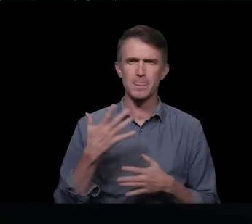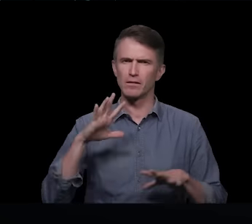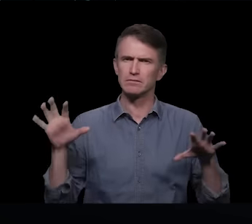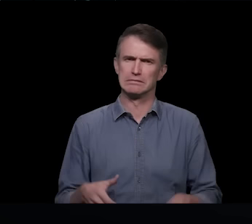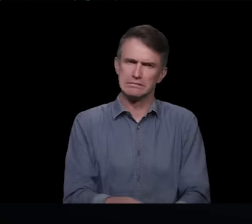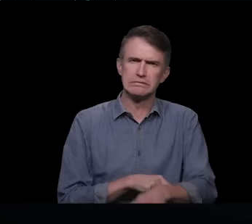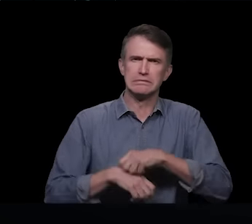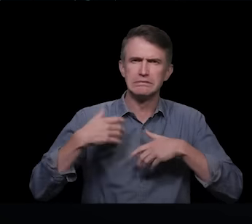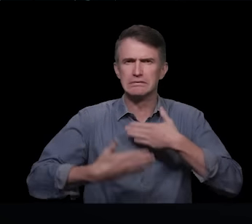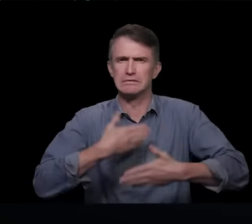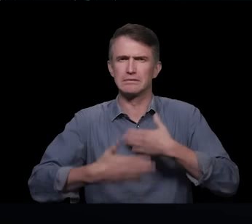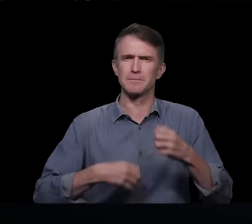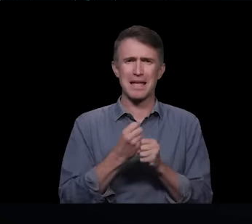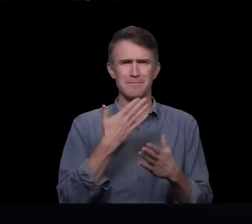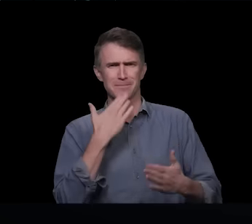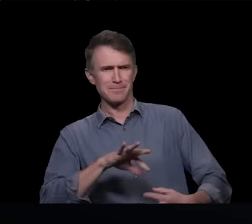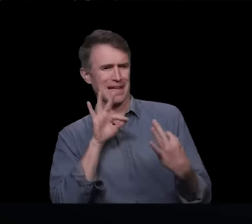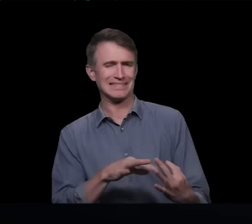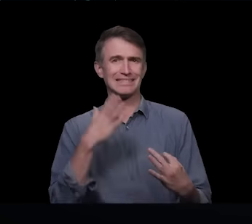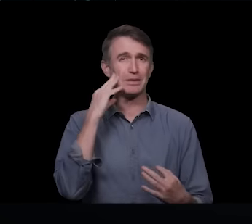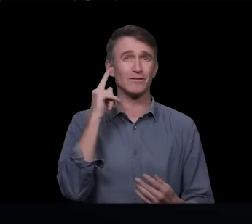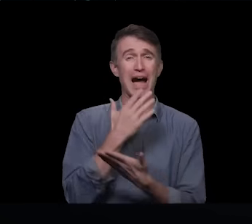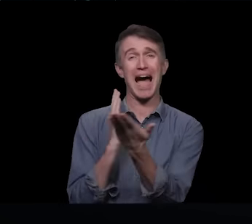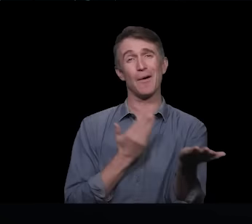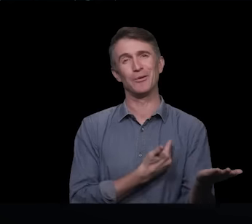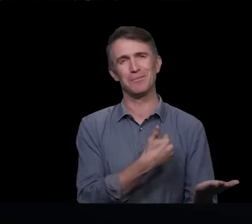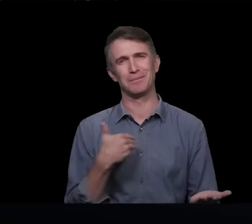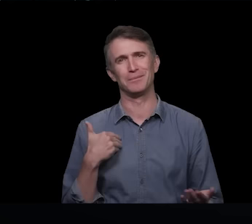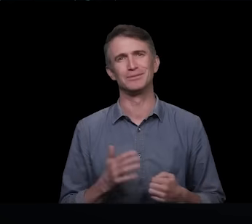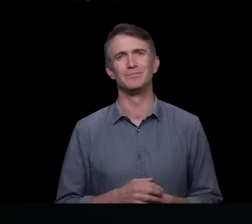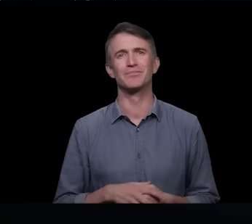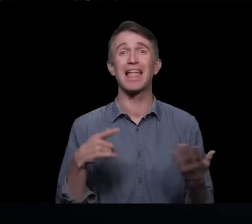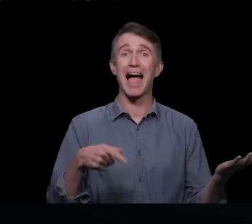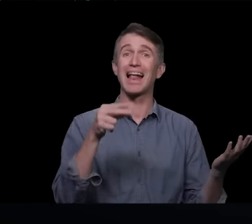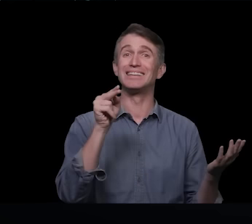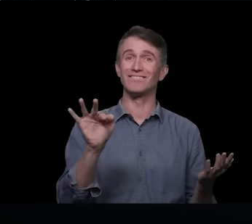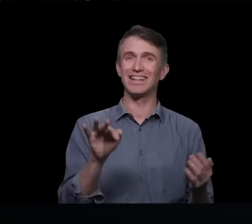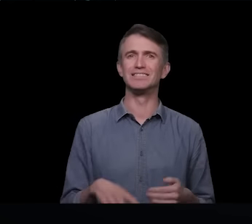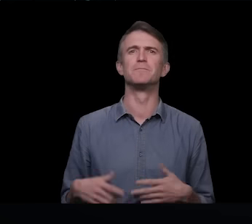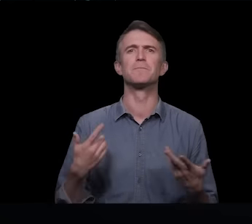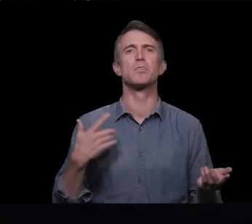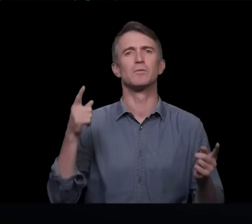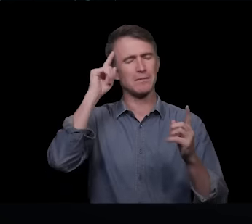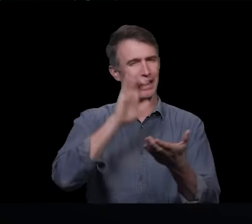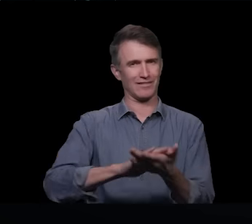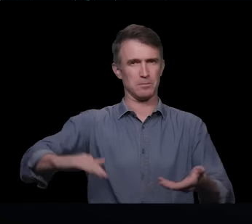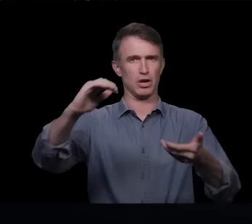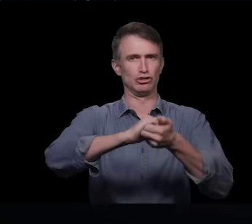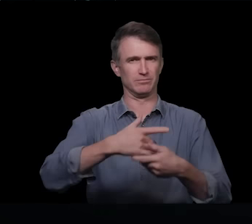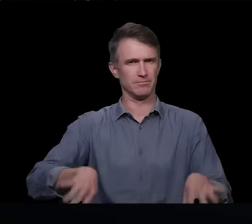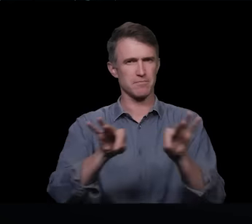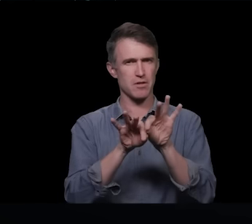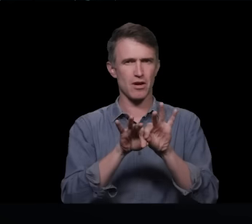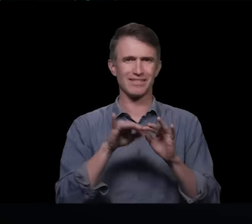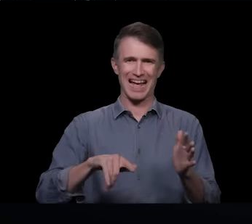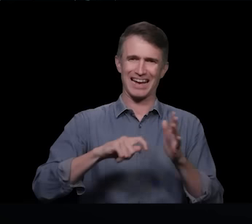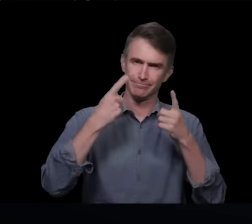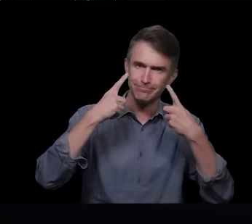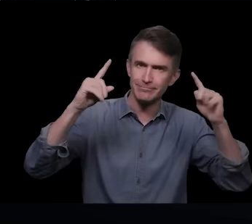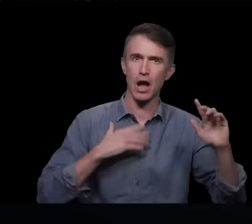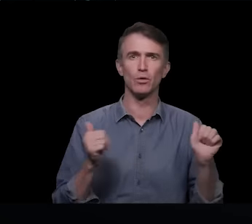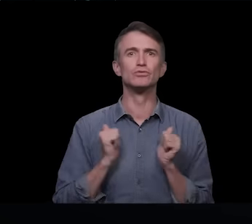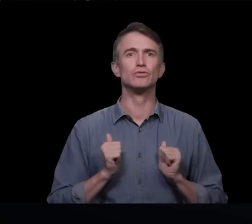tirelessly to ensure the best possible experience for our members. At Netflix, we believe that partnerships like these are key to making our shows